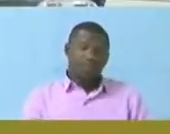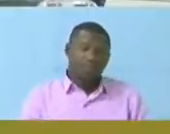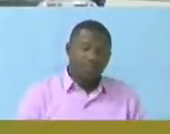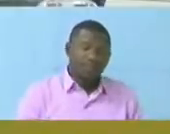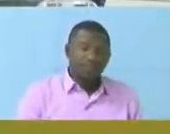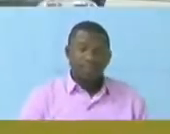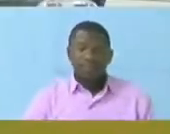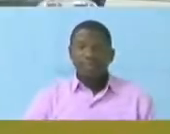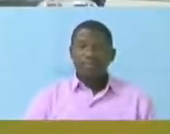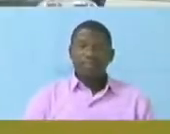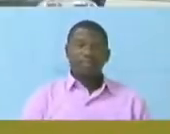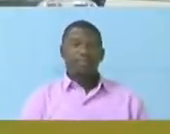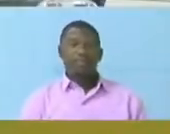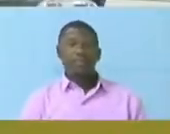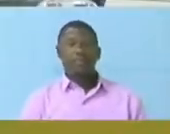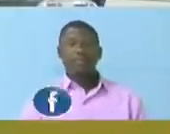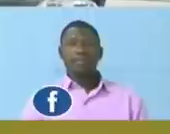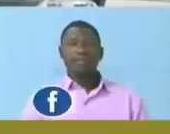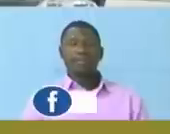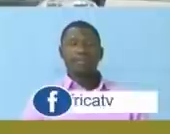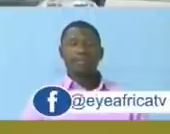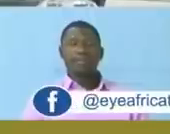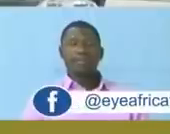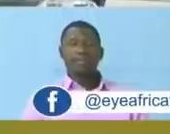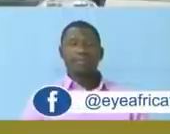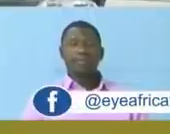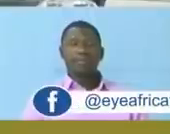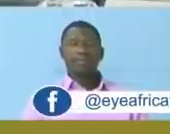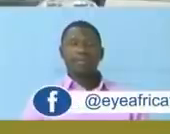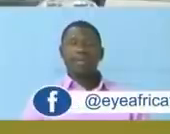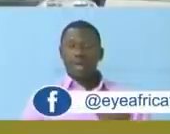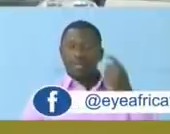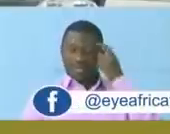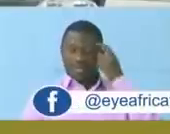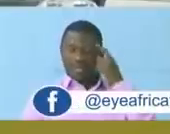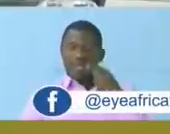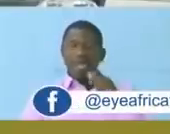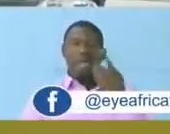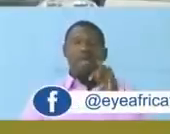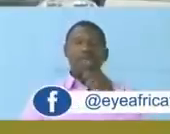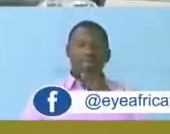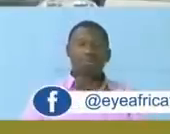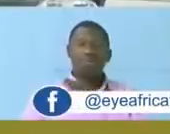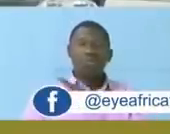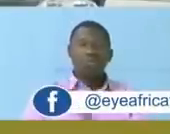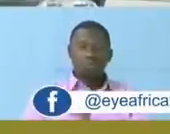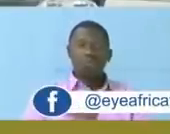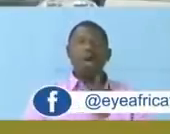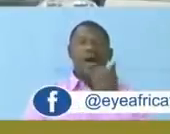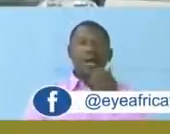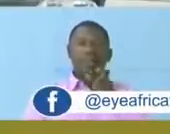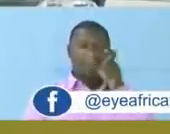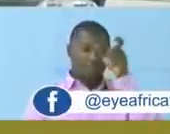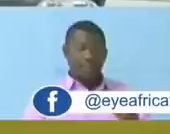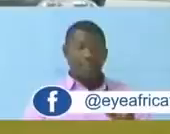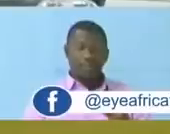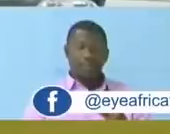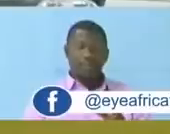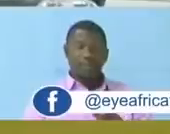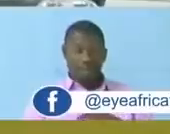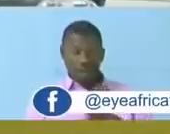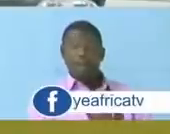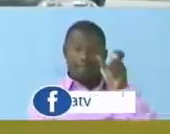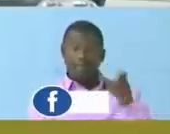watch, but just I think if you also ask the person, the person will tell you what I've